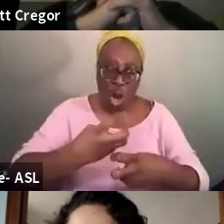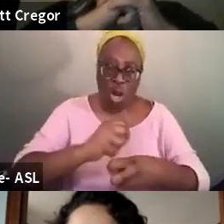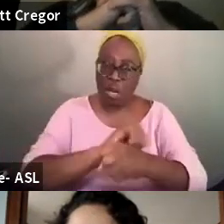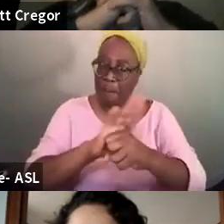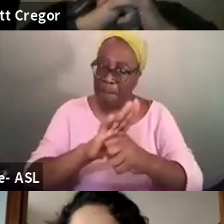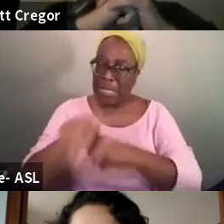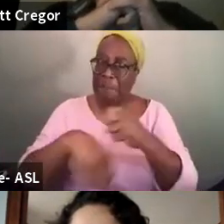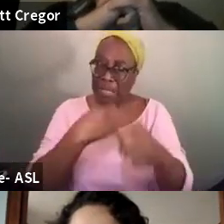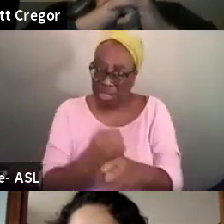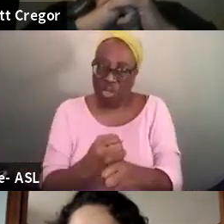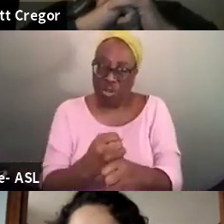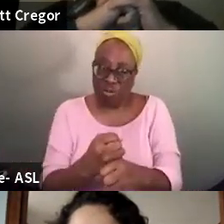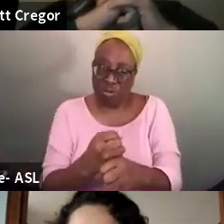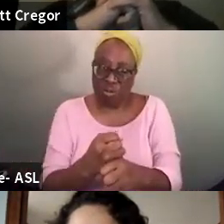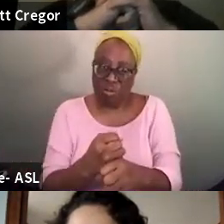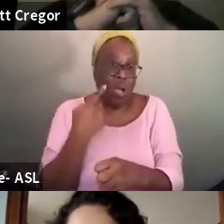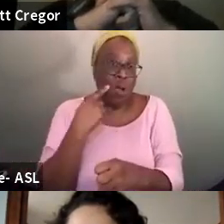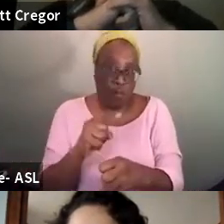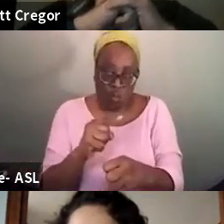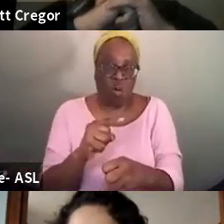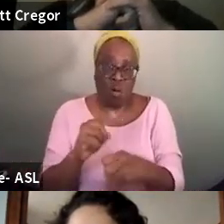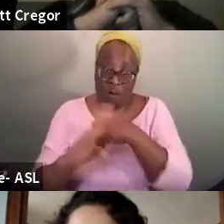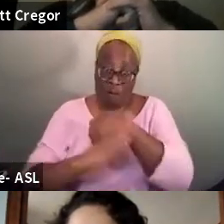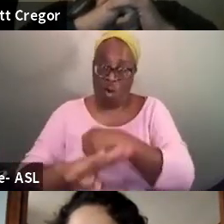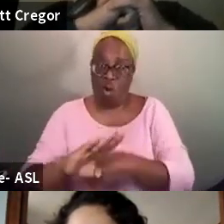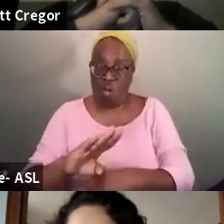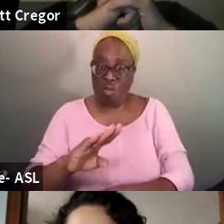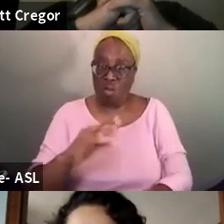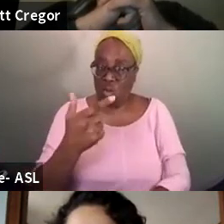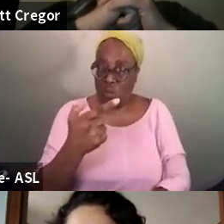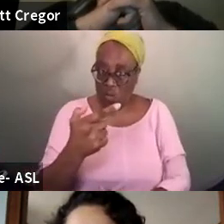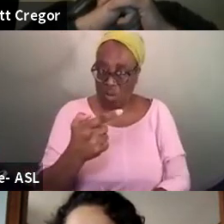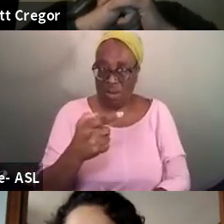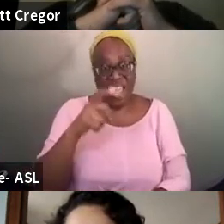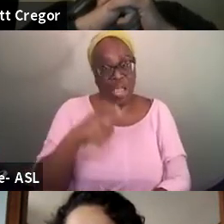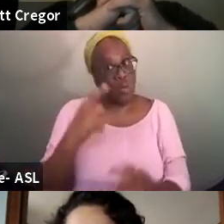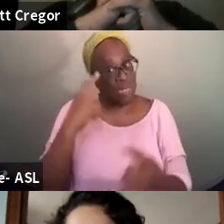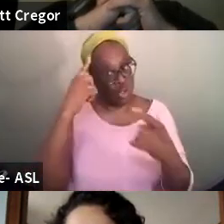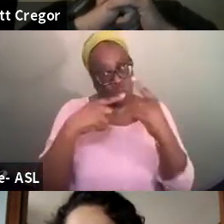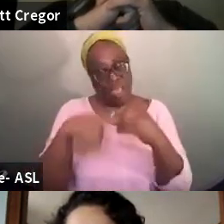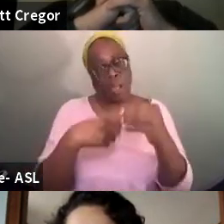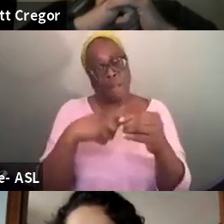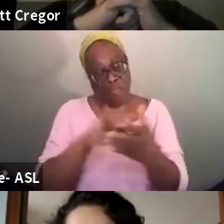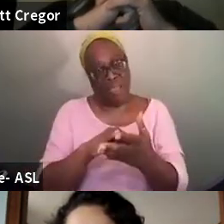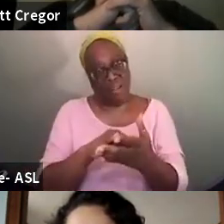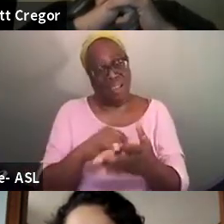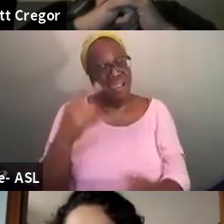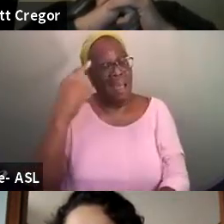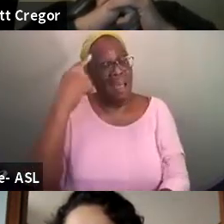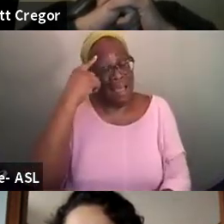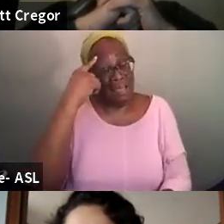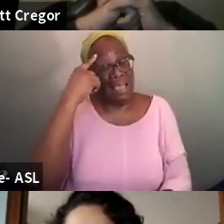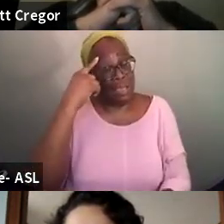and we need to, we need to take that into account. I think we